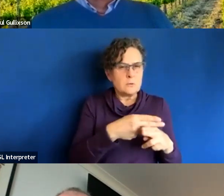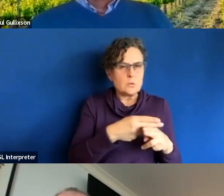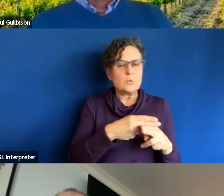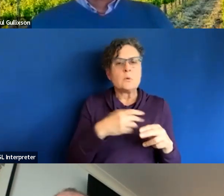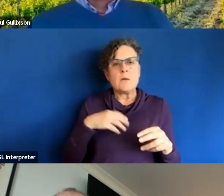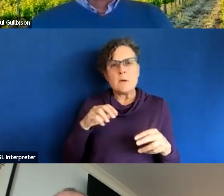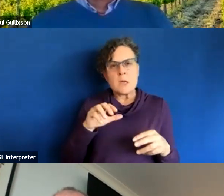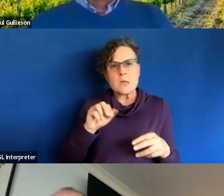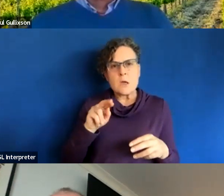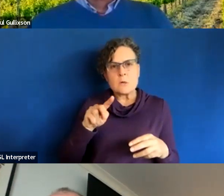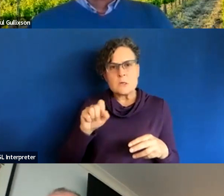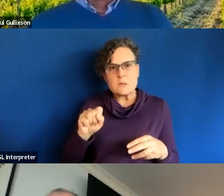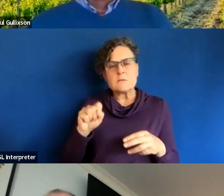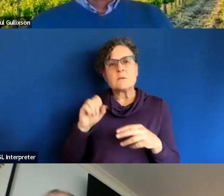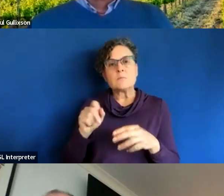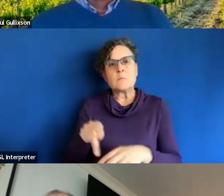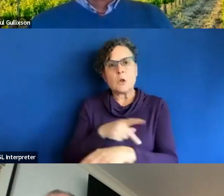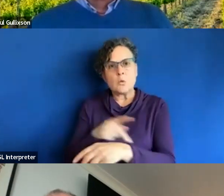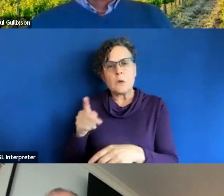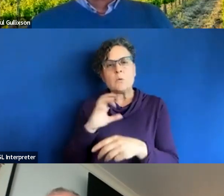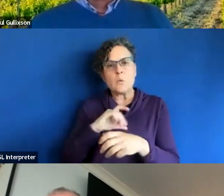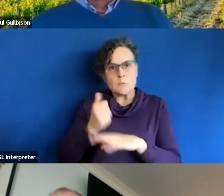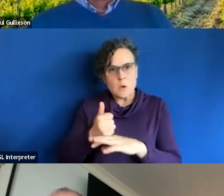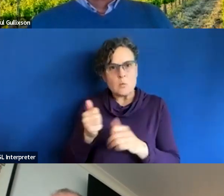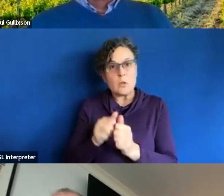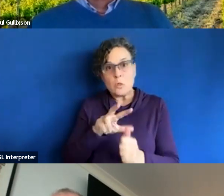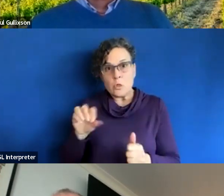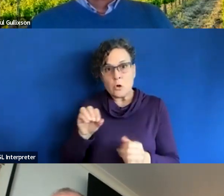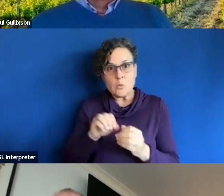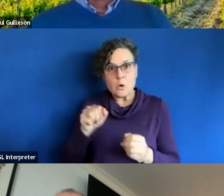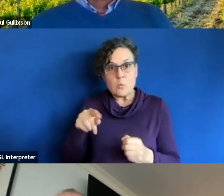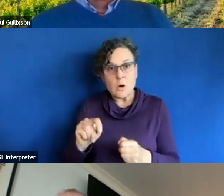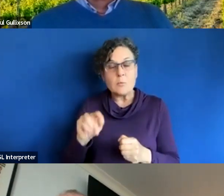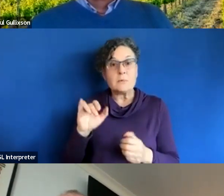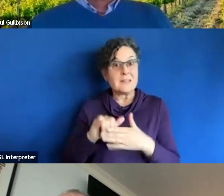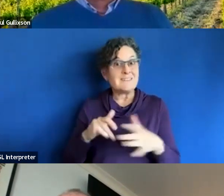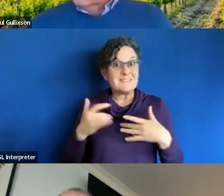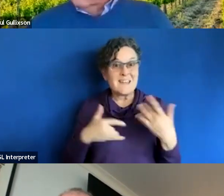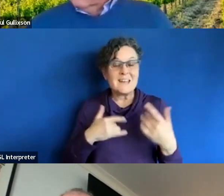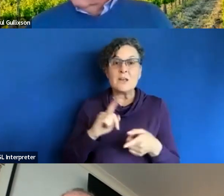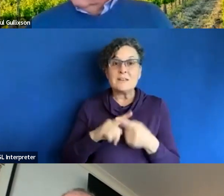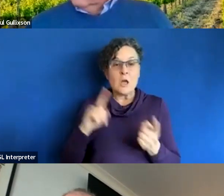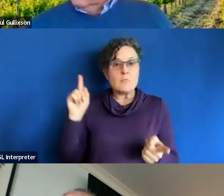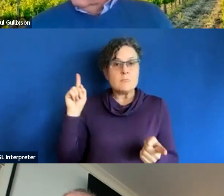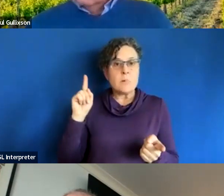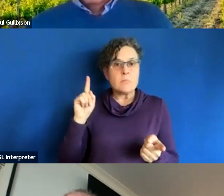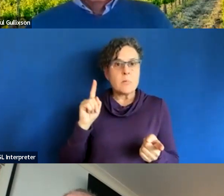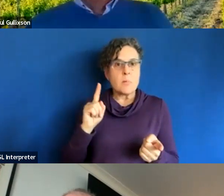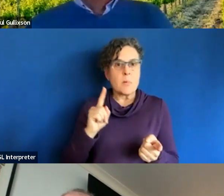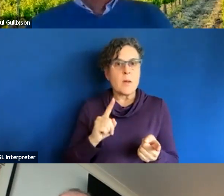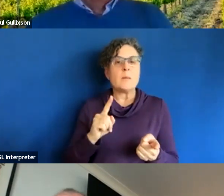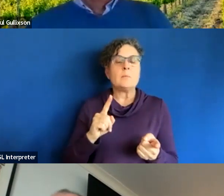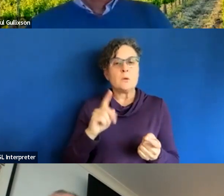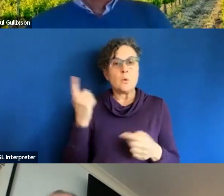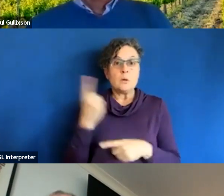more apartments in June. This is all exciting. It's chipping away at that 1,000, and it makes the system work